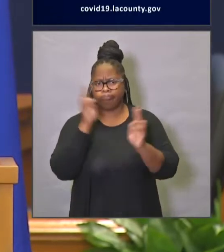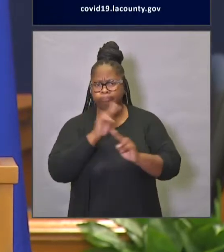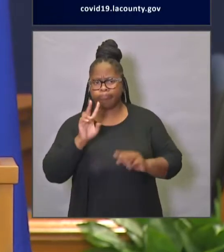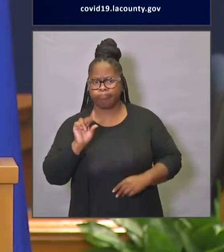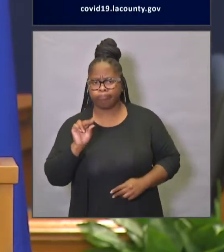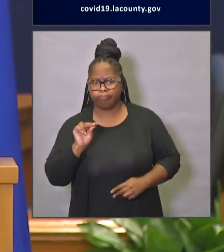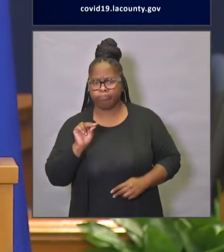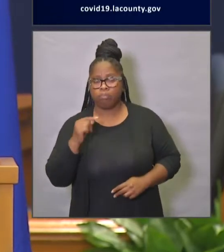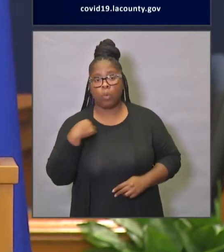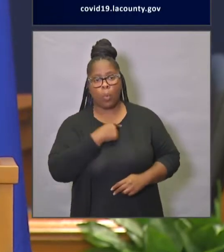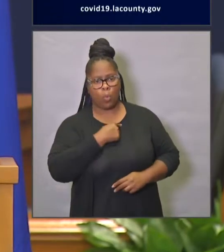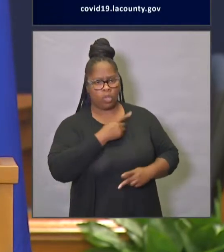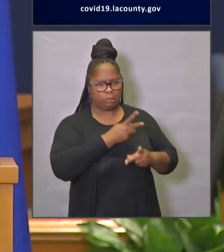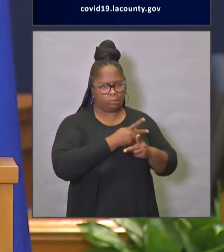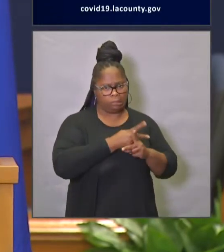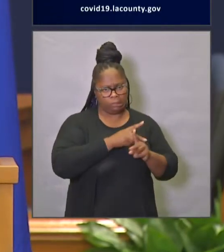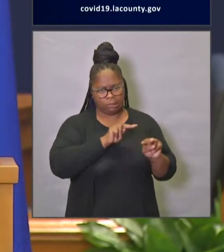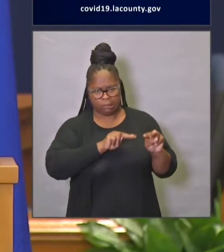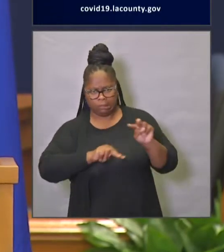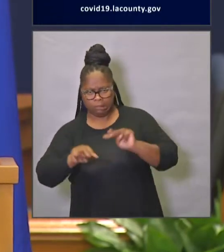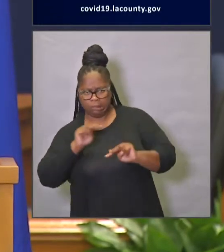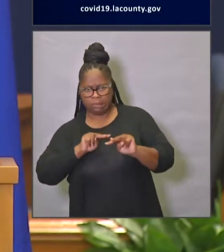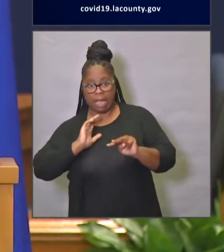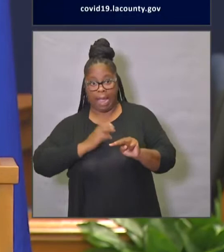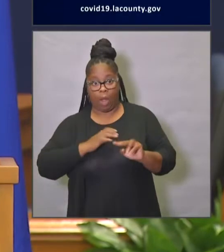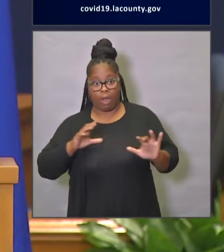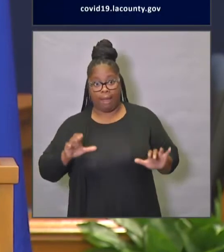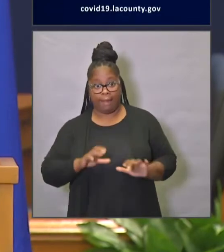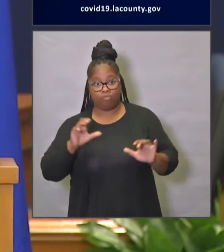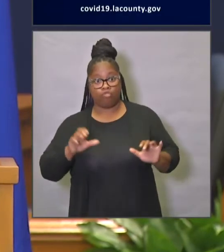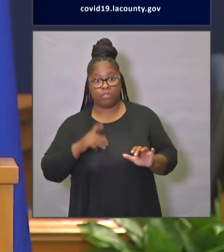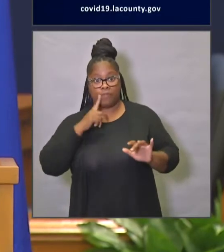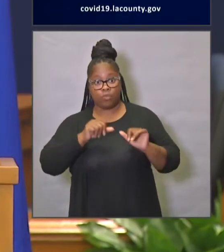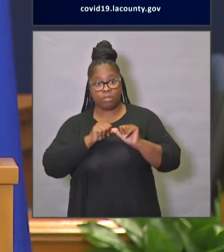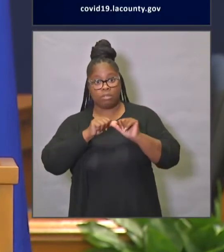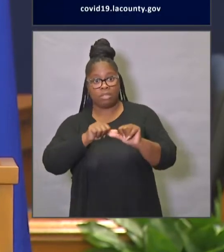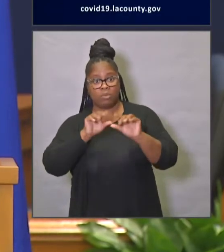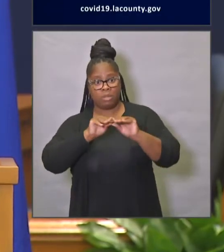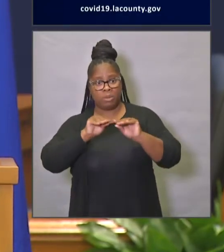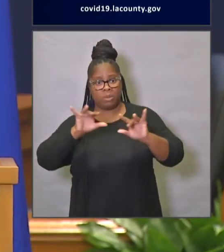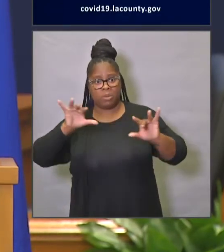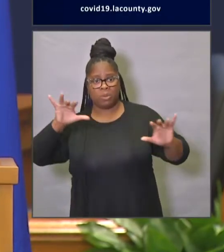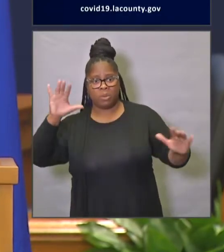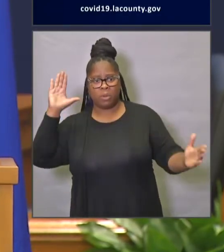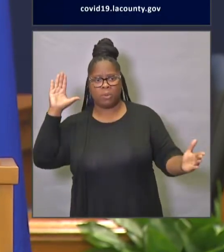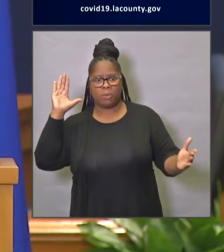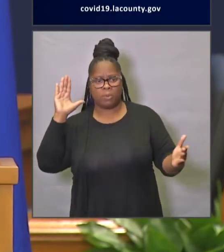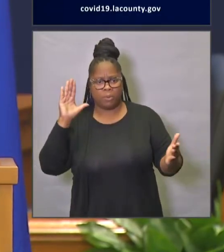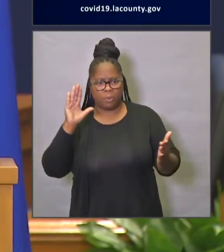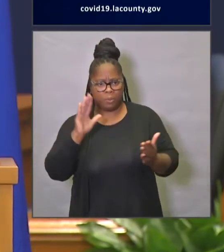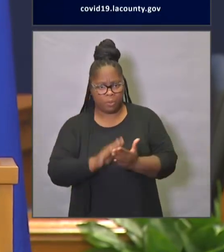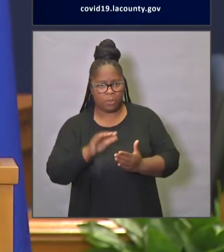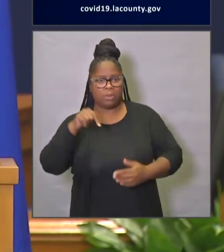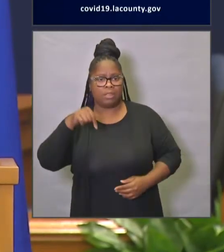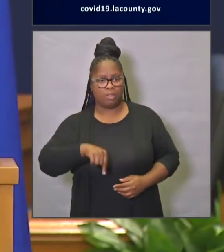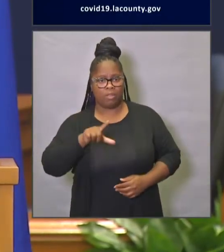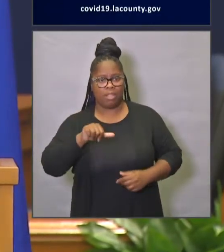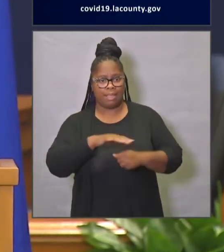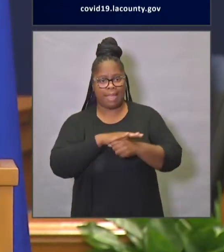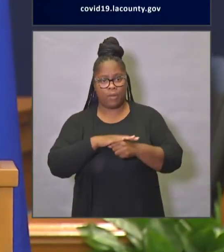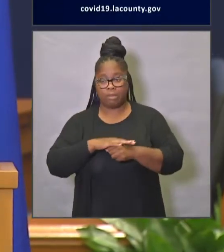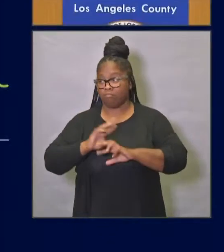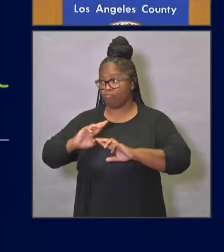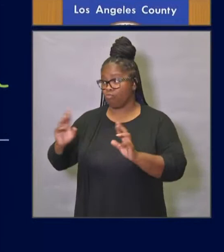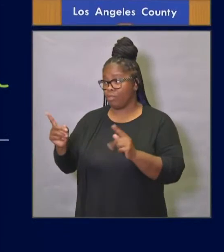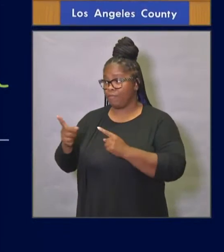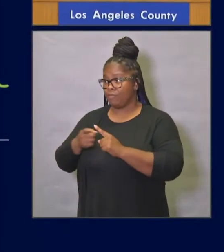impact of our action on our ability to continue to slow the spread of the virus here in LA County. And please show the first